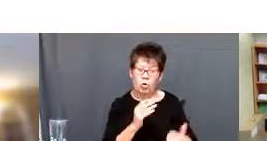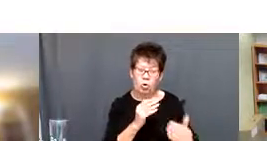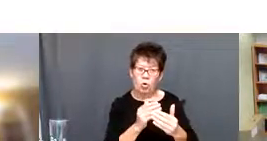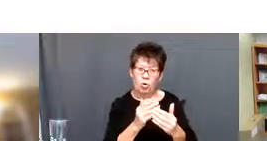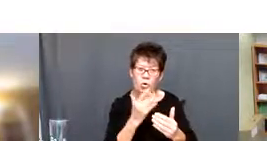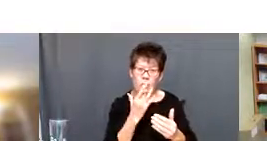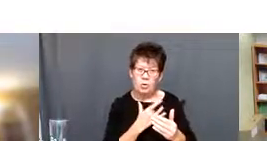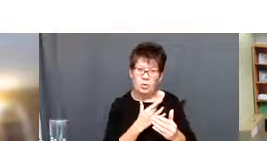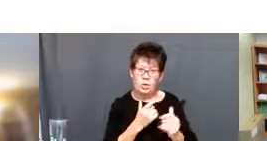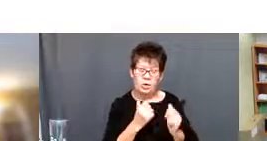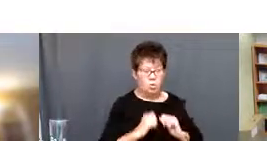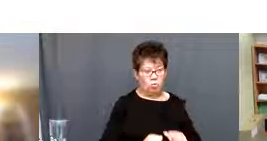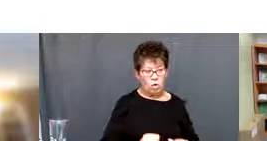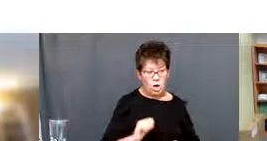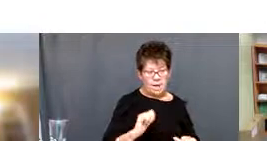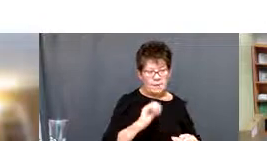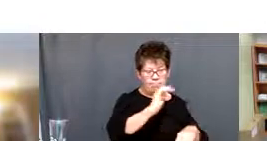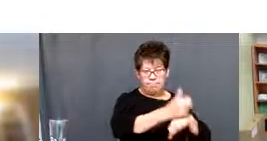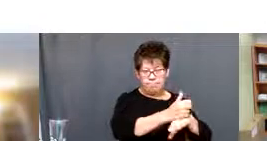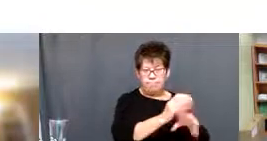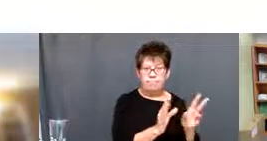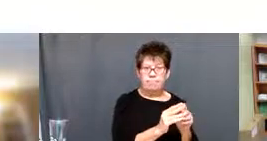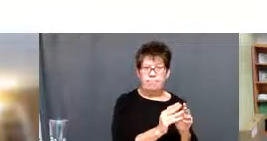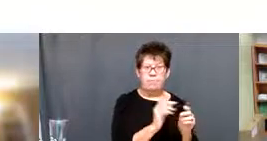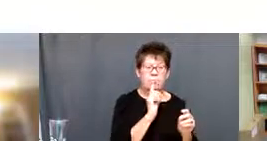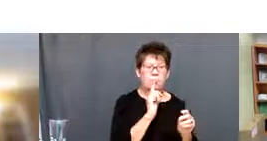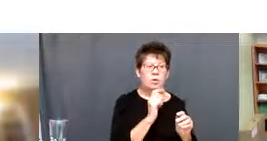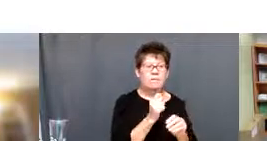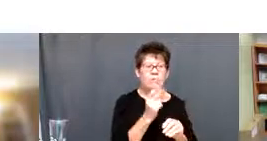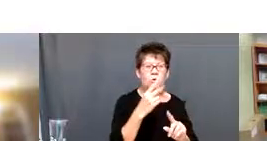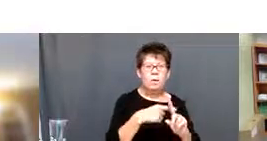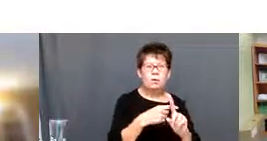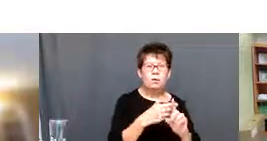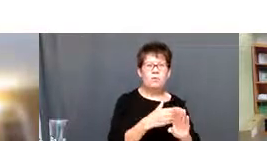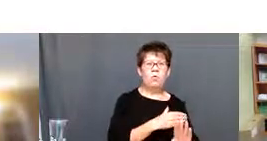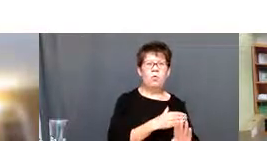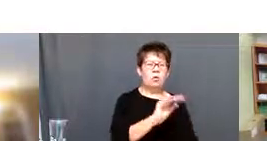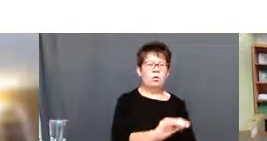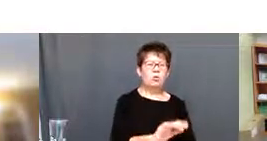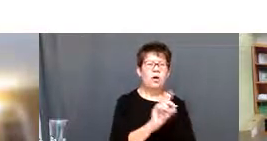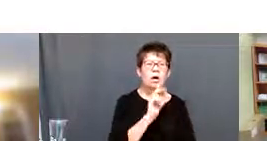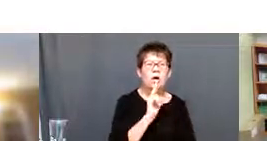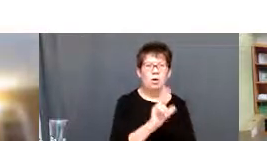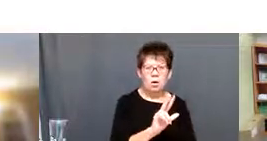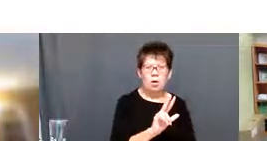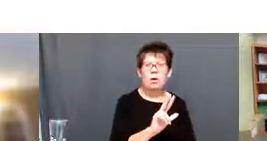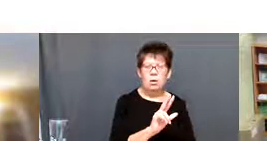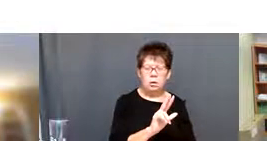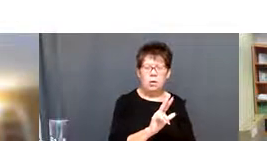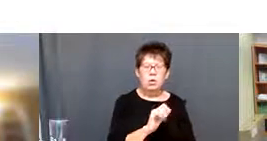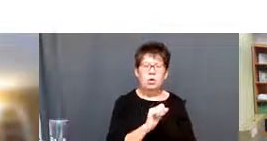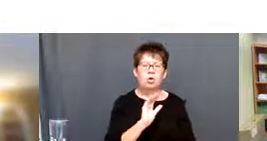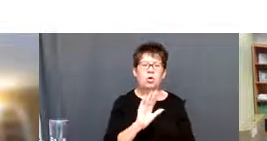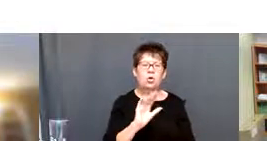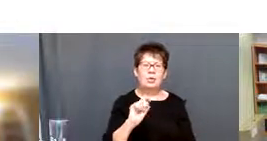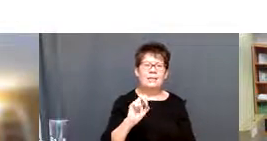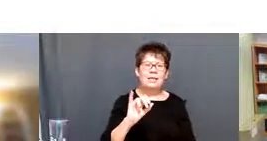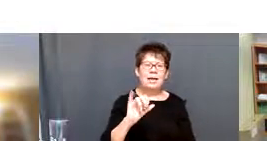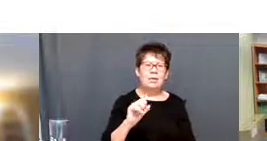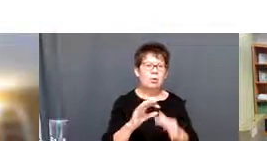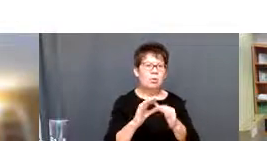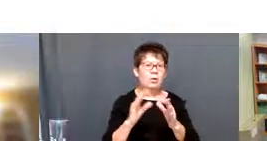these conferences within a couple of months before your child's 3rd birthday. And your TEIS service coordinator is going to